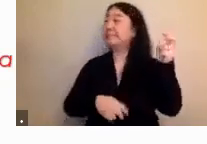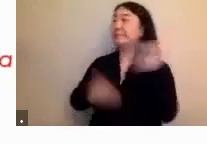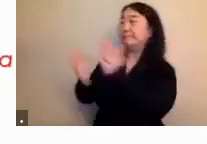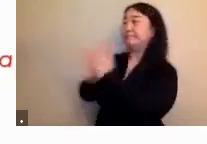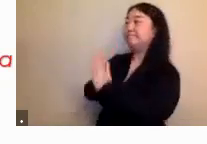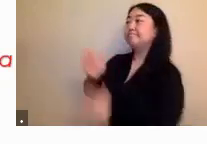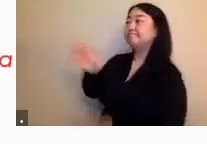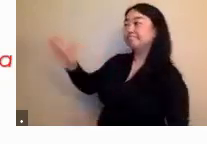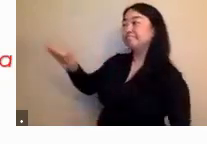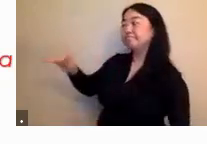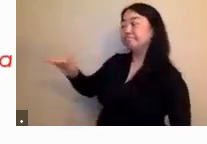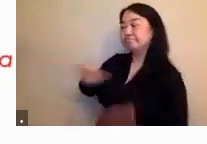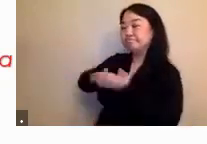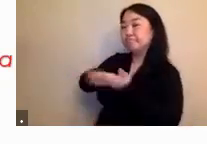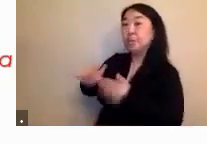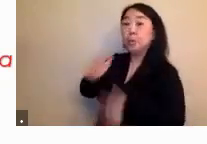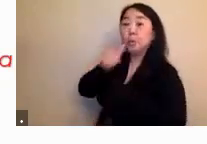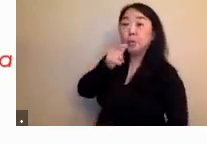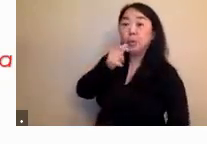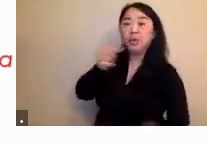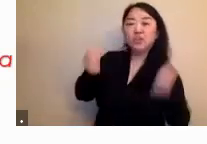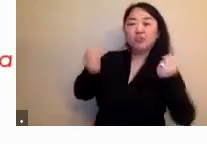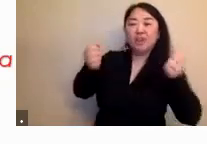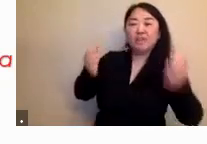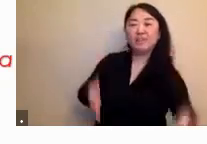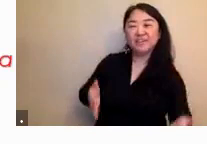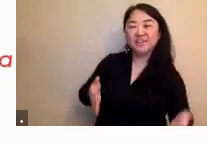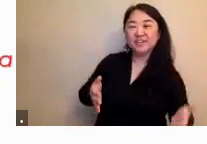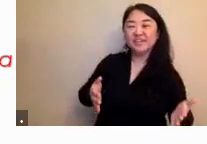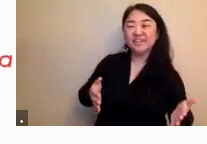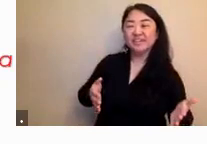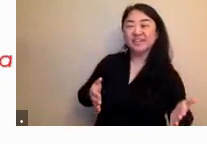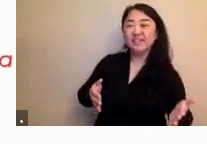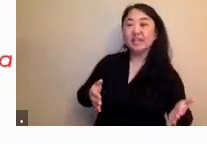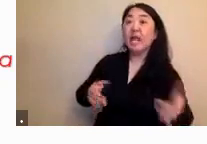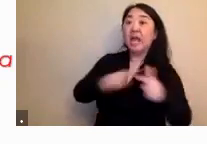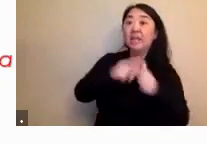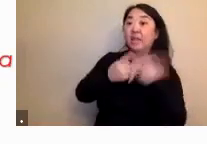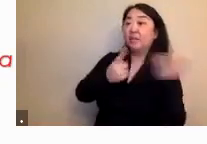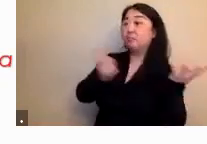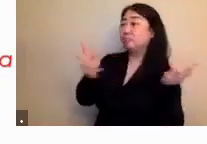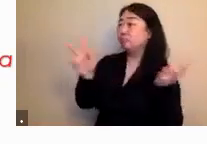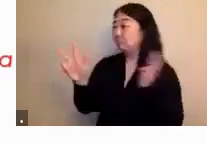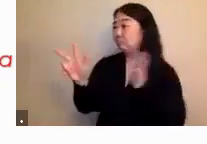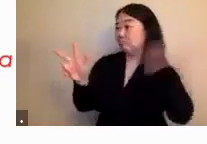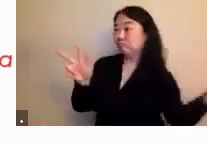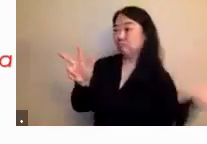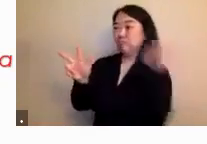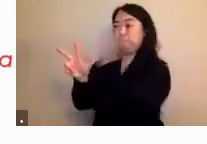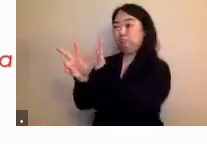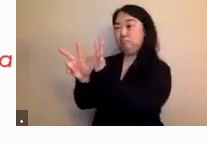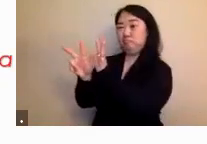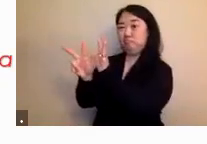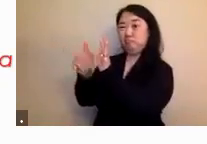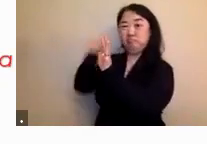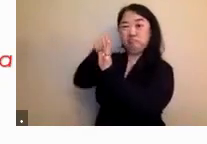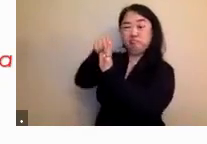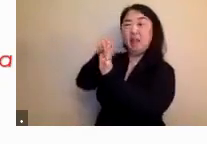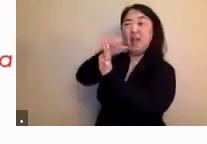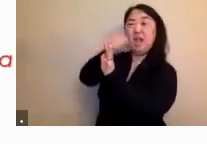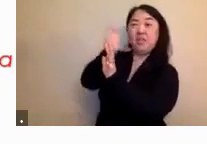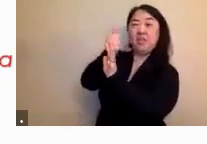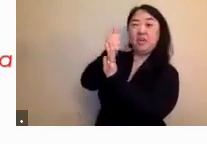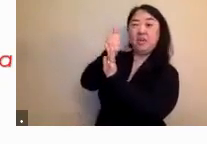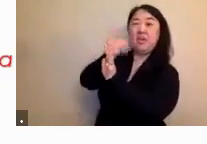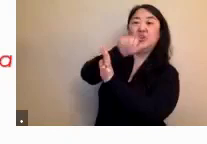to leave by the trolley driver and then surrounded by other trolleys